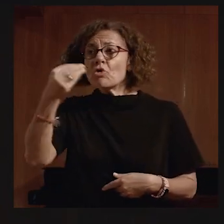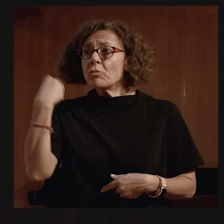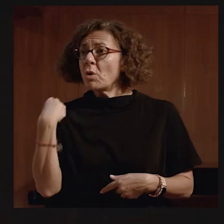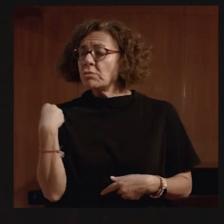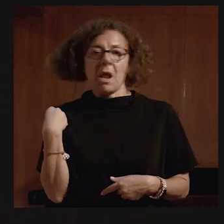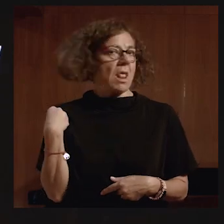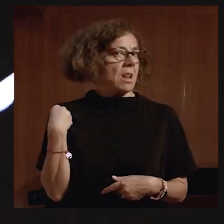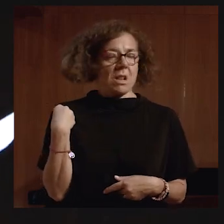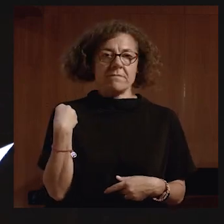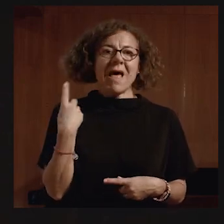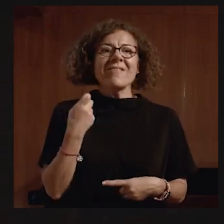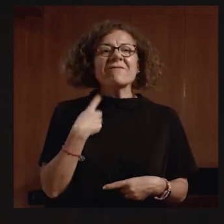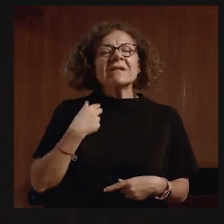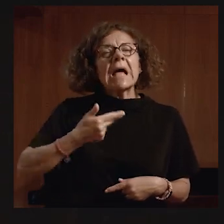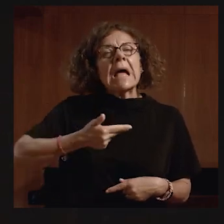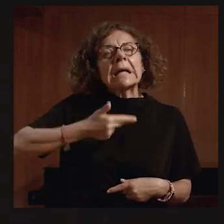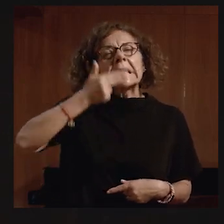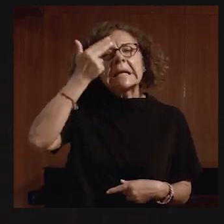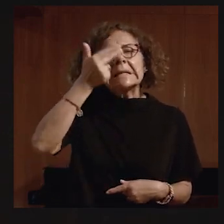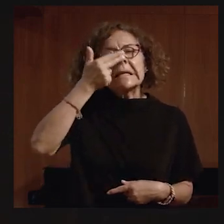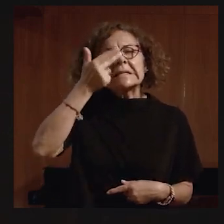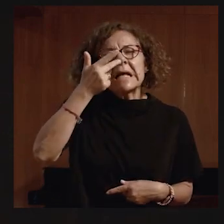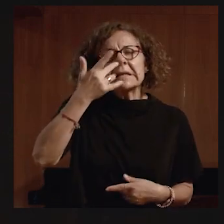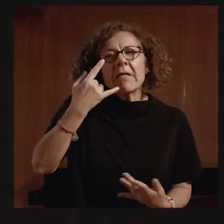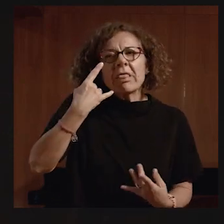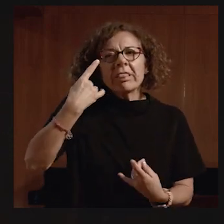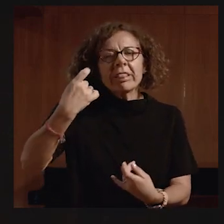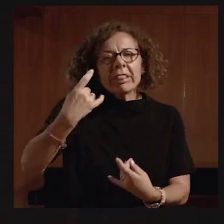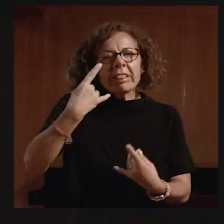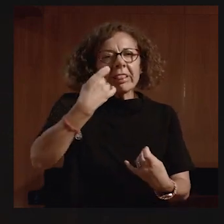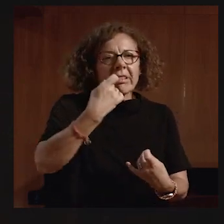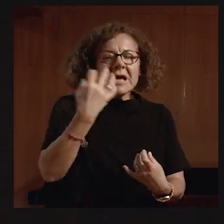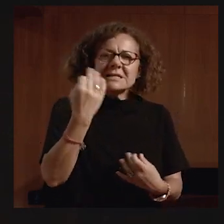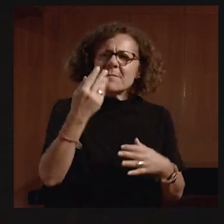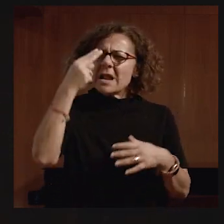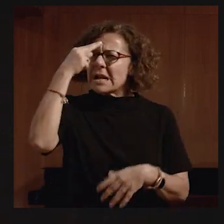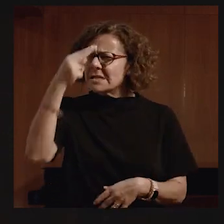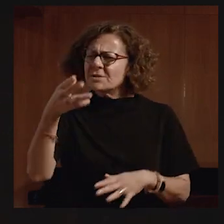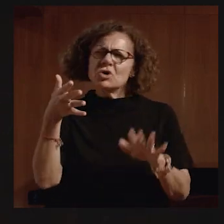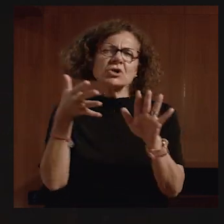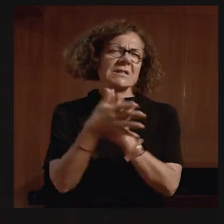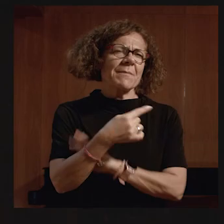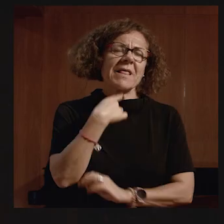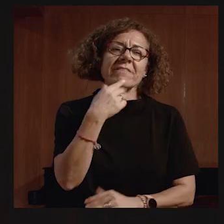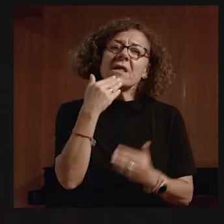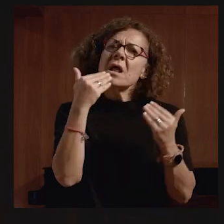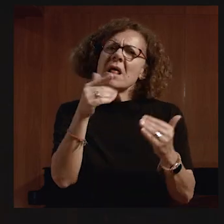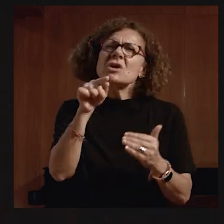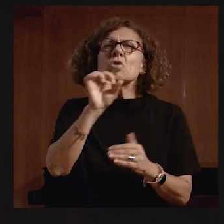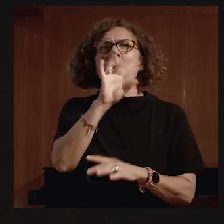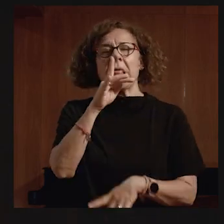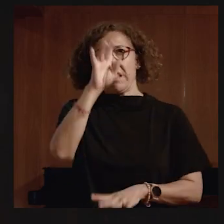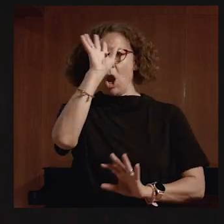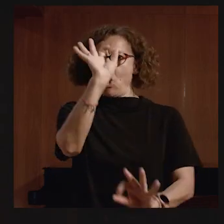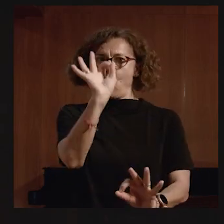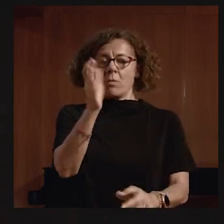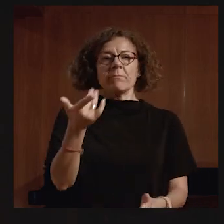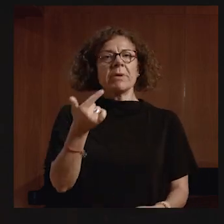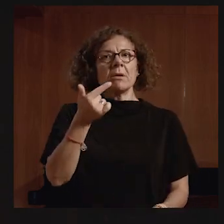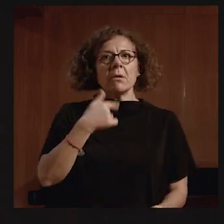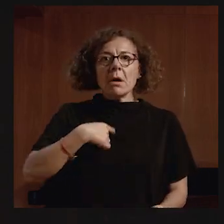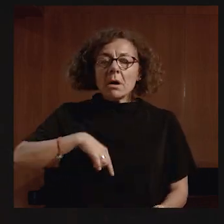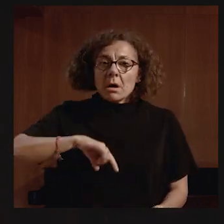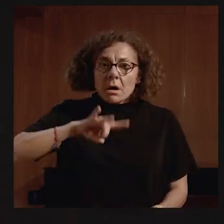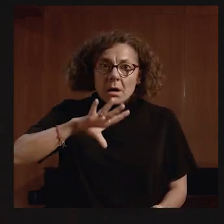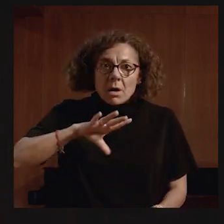them respectfully. Always say thank you. Sounds obvious, but it's incredible how many musicians,